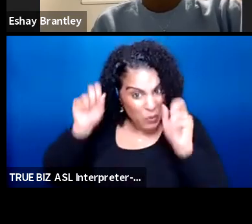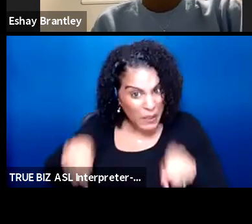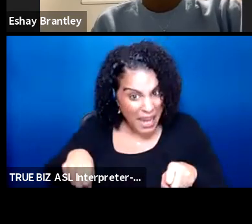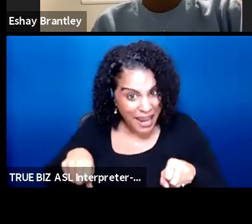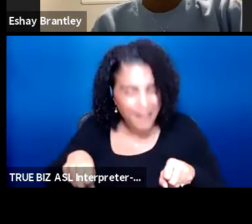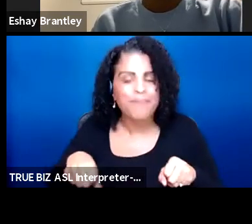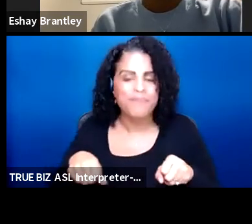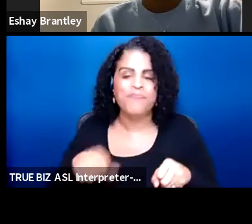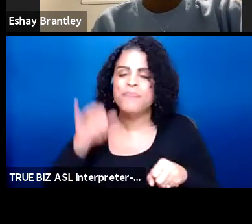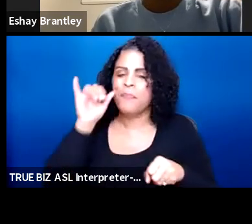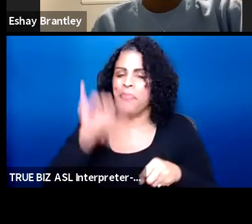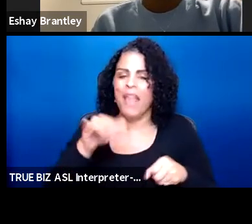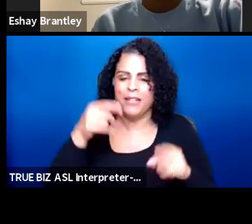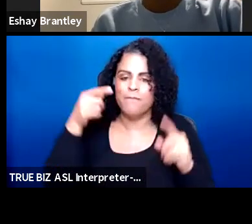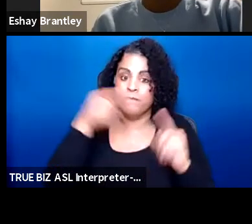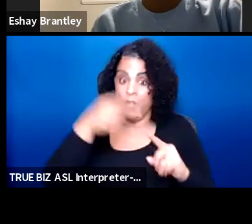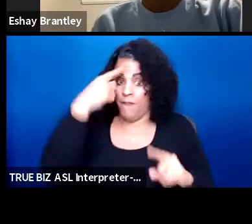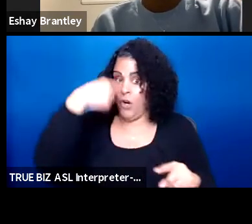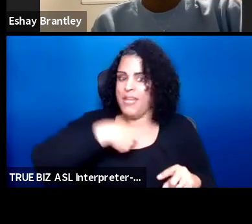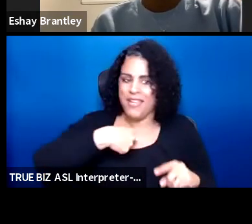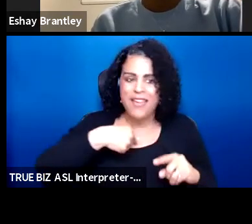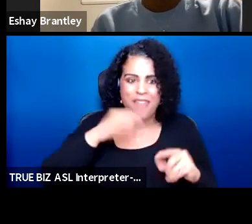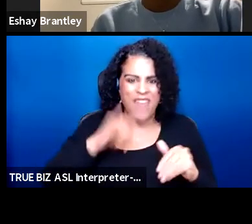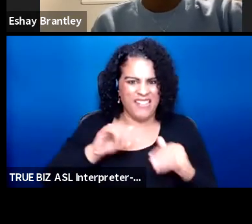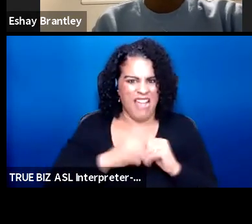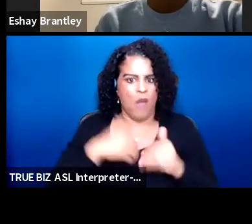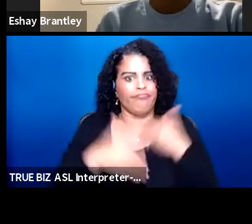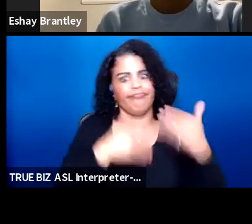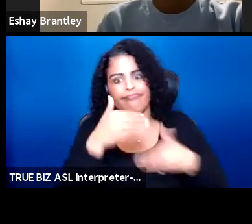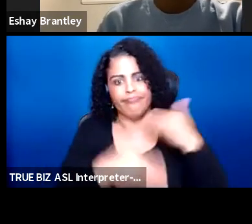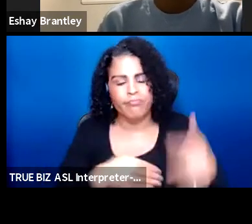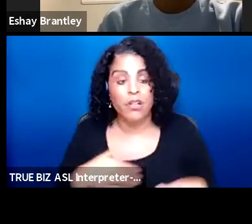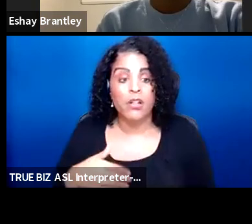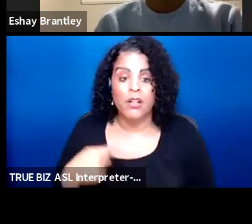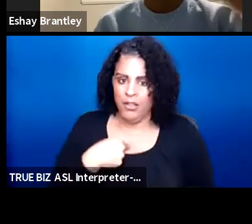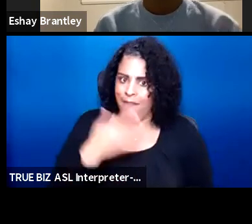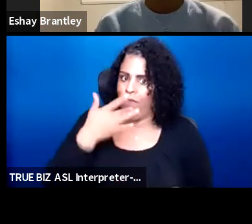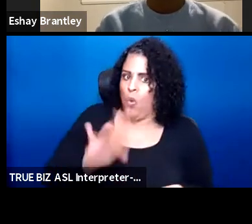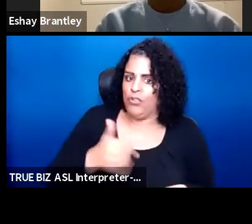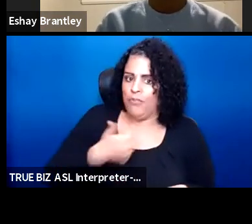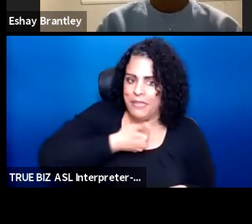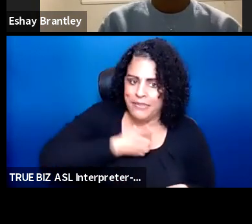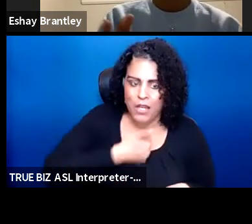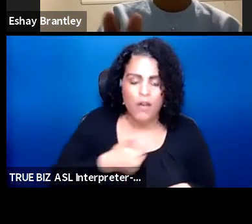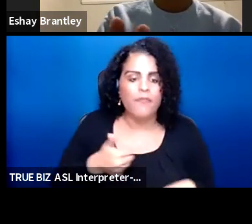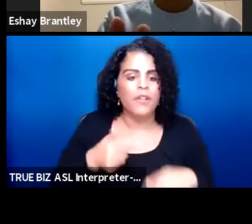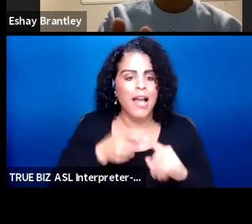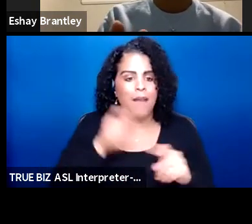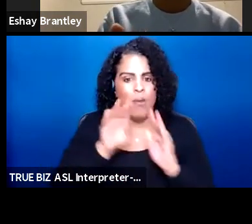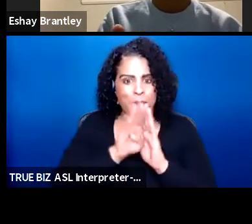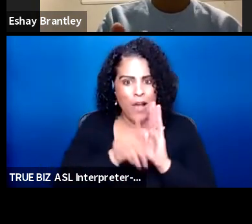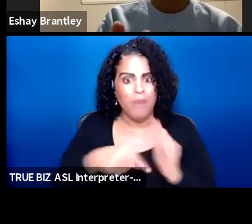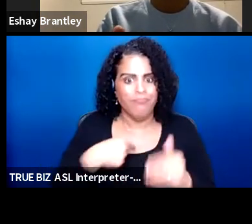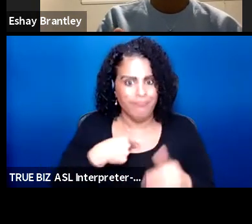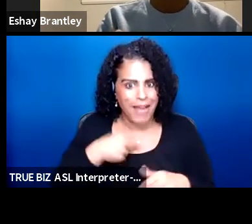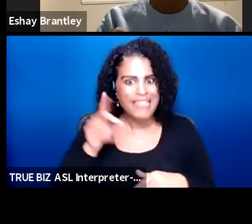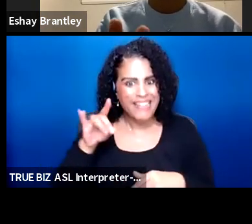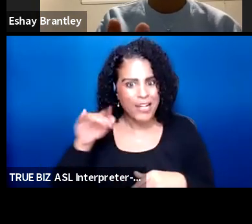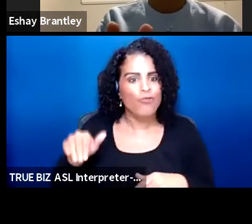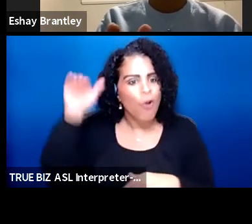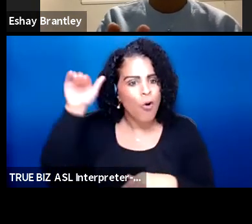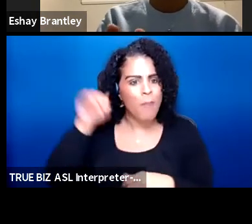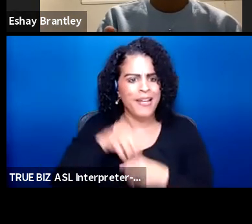So that's kind of where, for me, it rolls. And I've been fortunate enough to come from a background where I grew up in